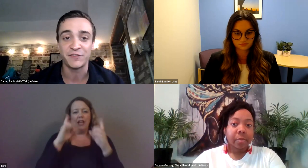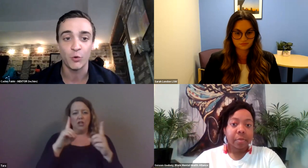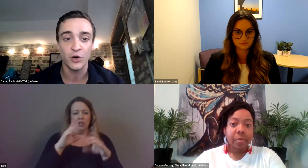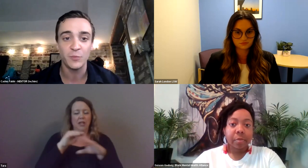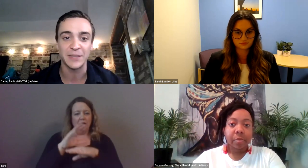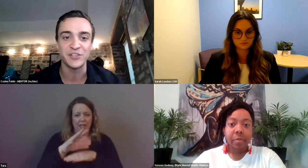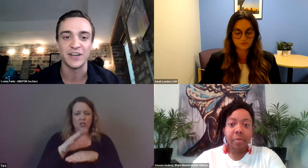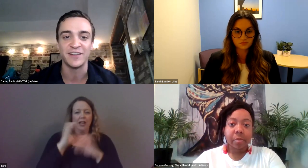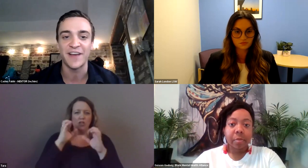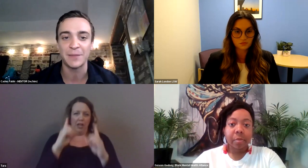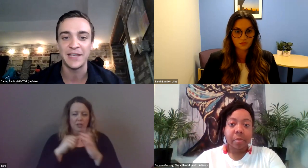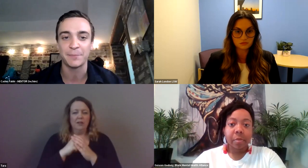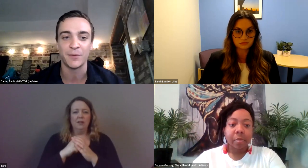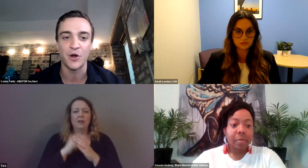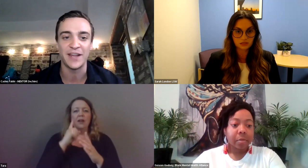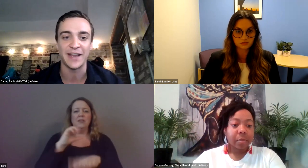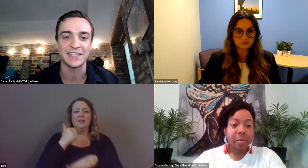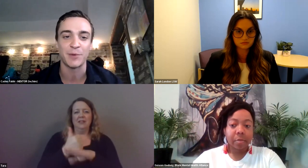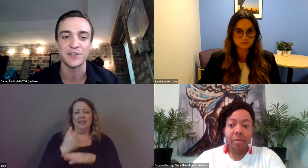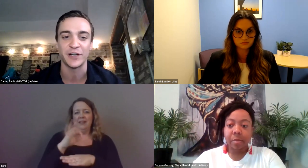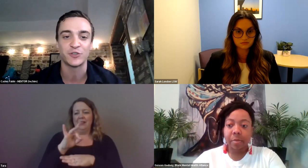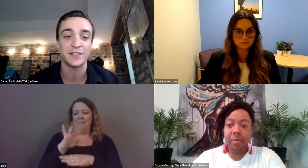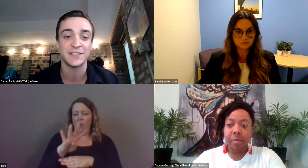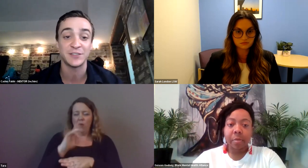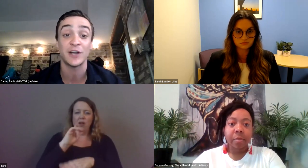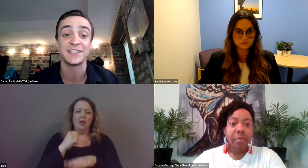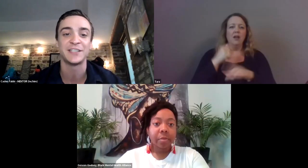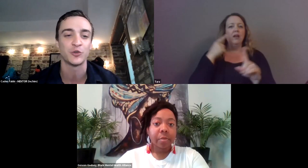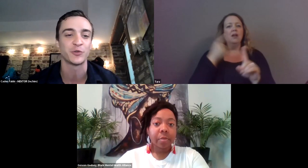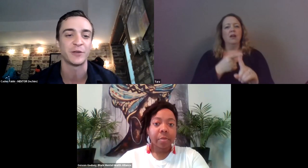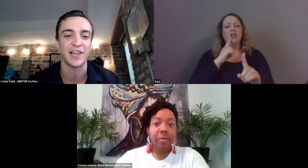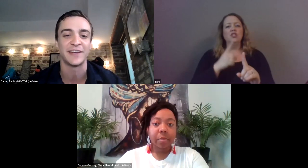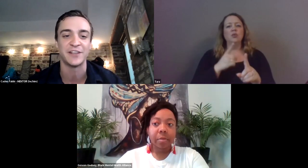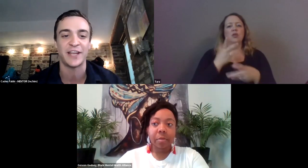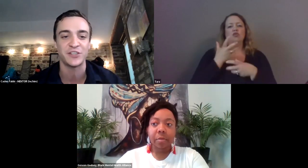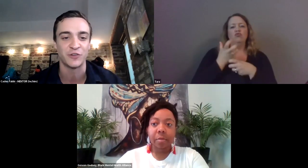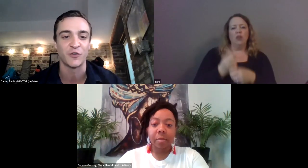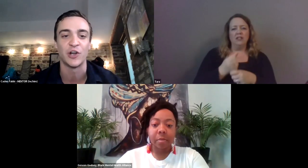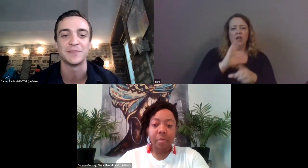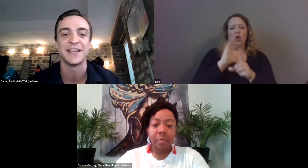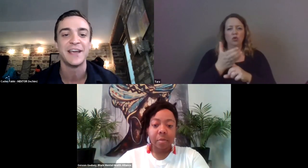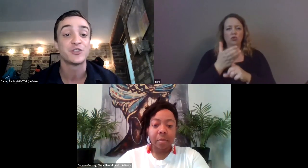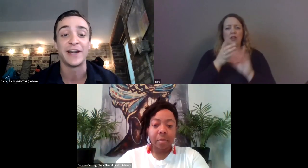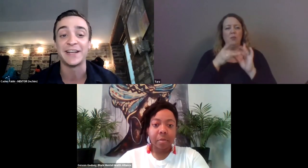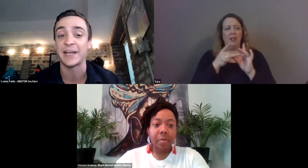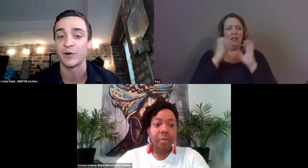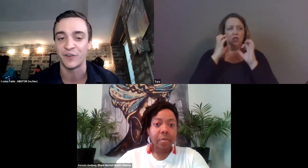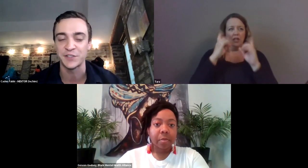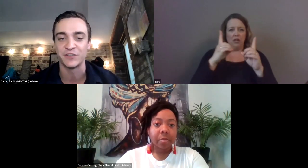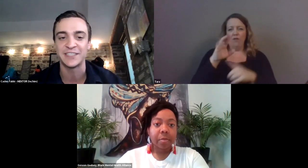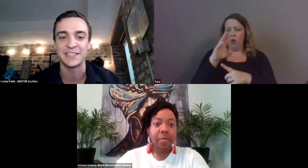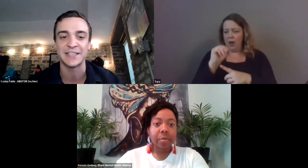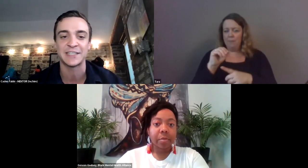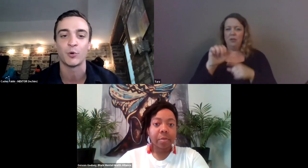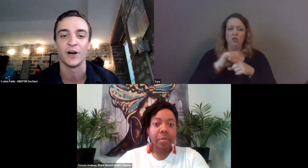1984 with the mission of developing promoting and sponsoring trust trusted culturally relevant educational forums trainings and